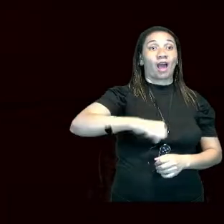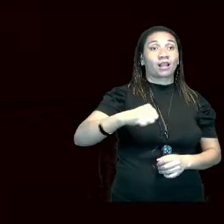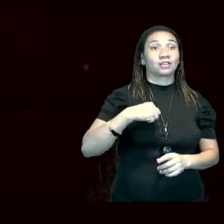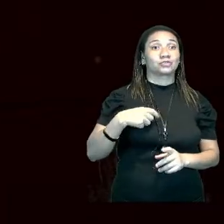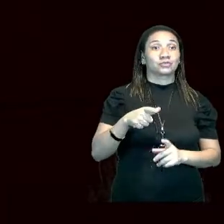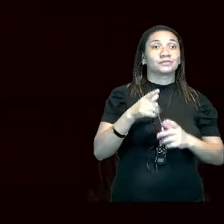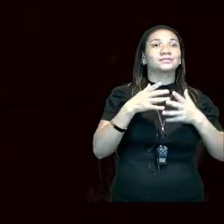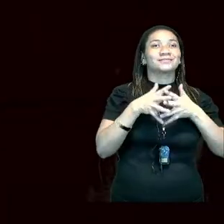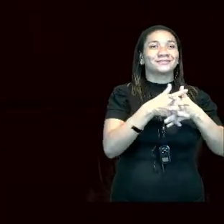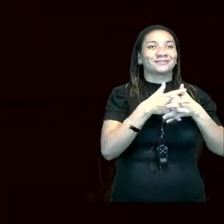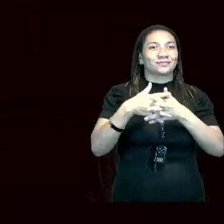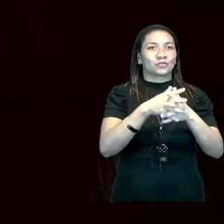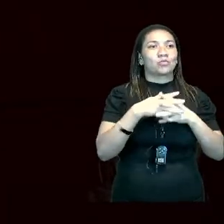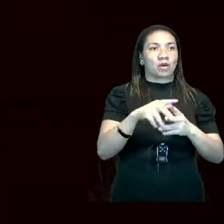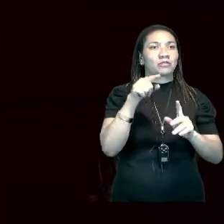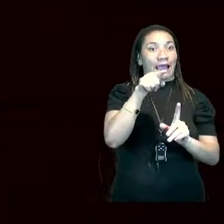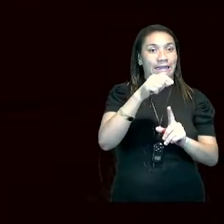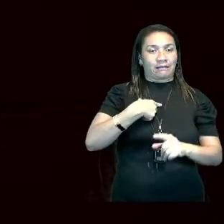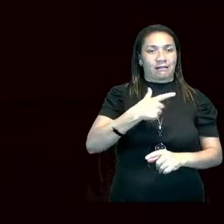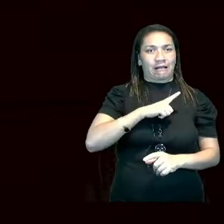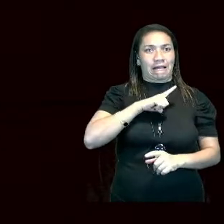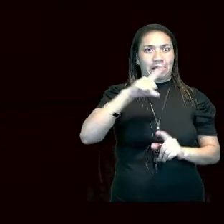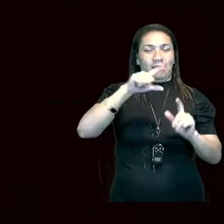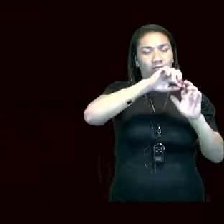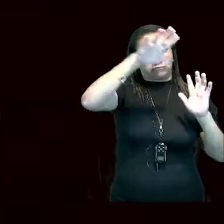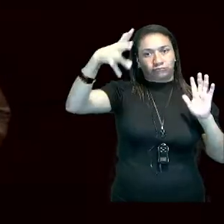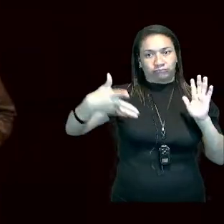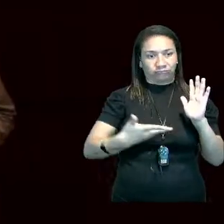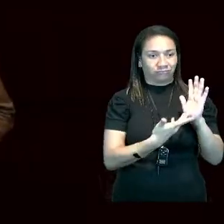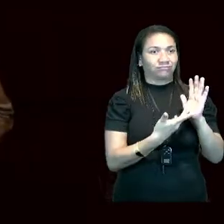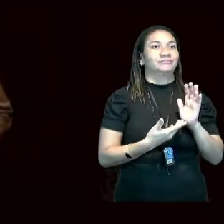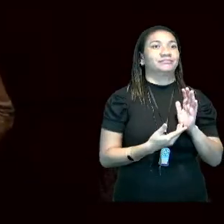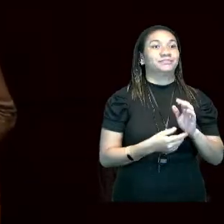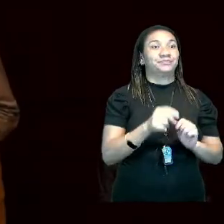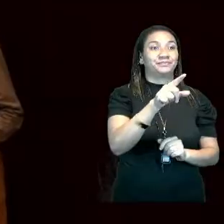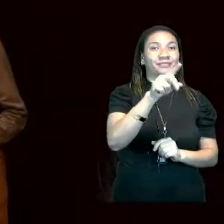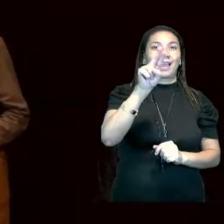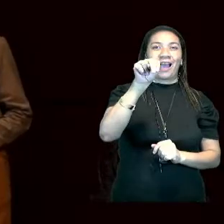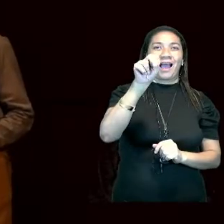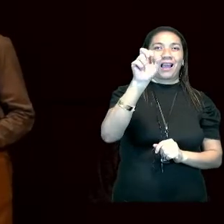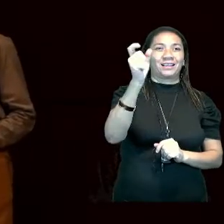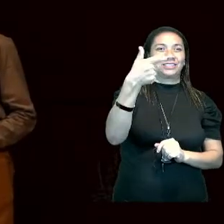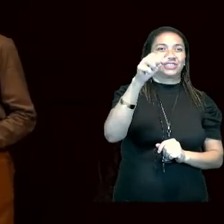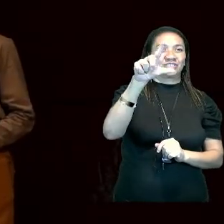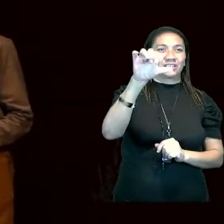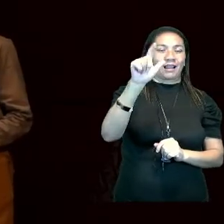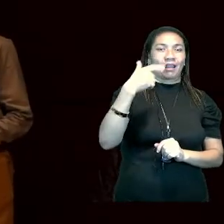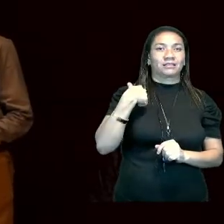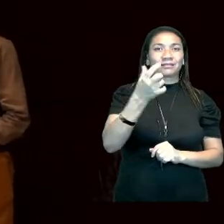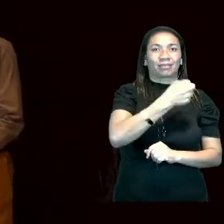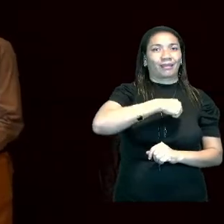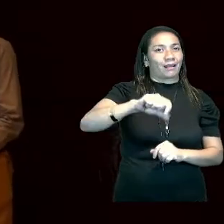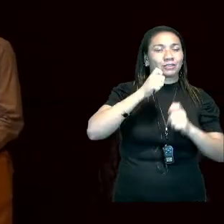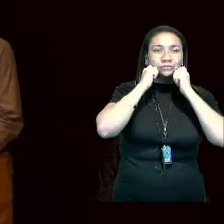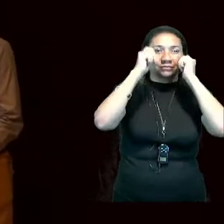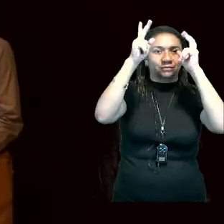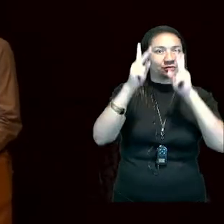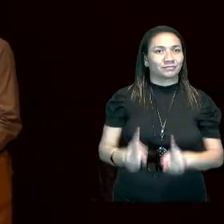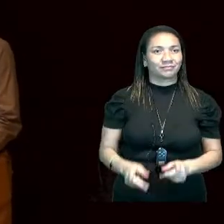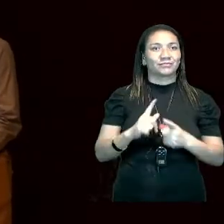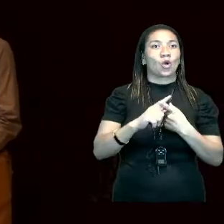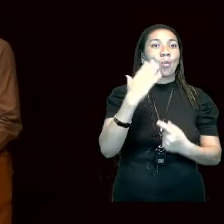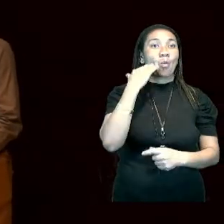civil rights movement in the U.S. and around the world. She has dedicated her life to human rights,